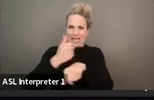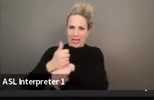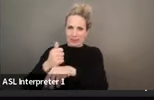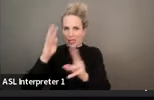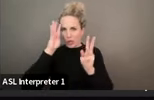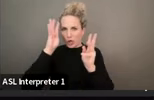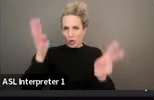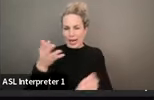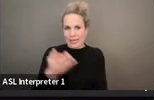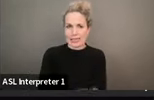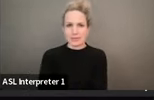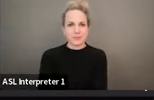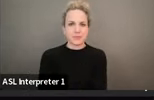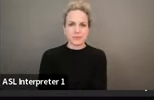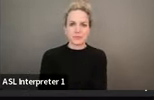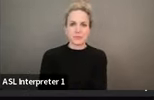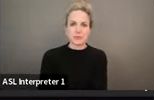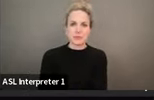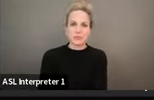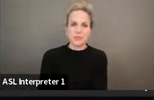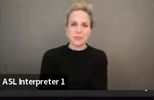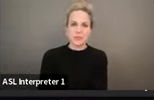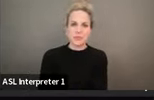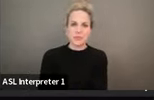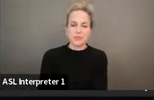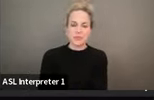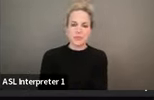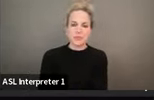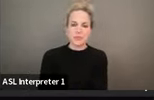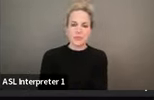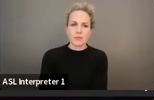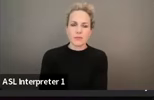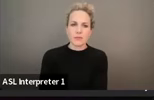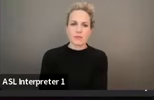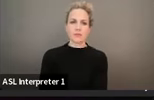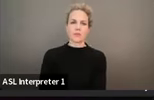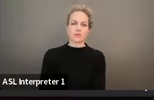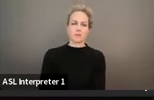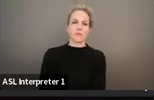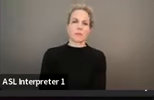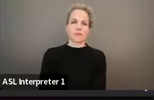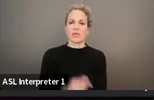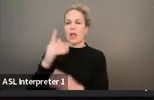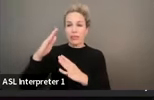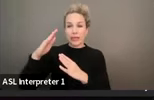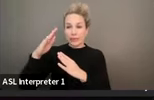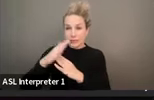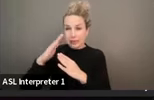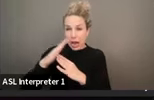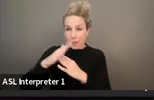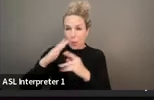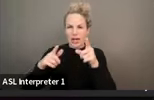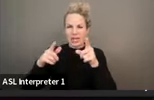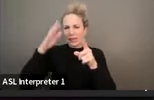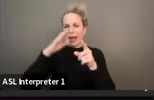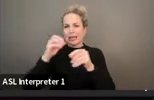right? This top one was of a guy, I believe, in the northern part of the United States. I can't